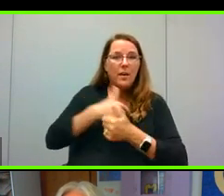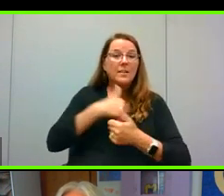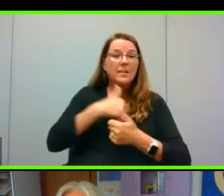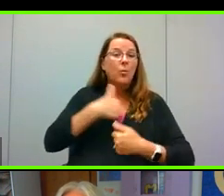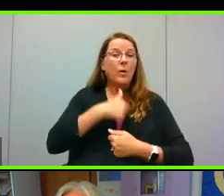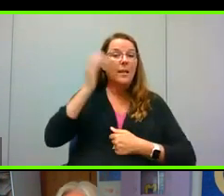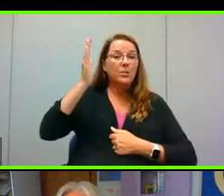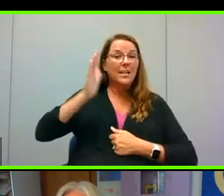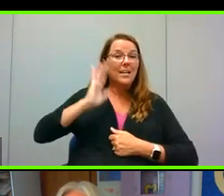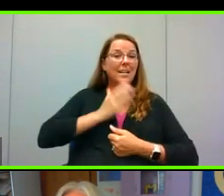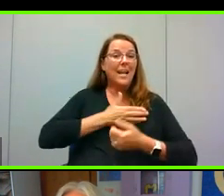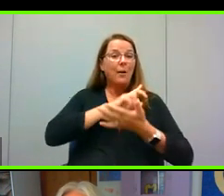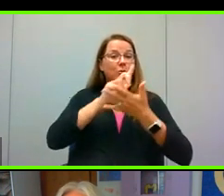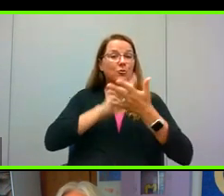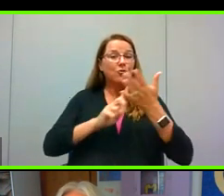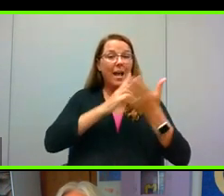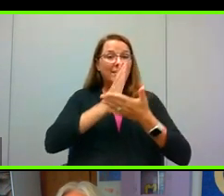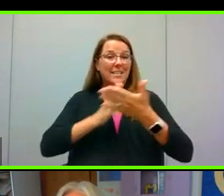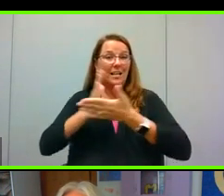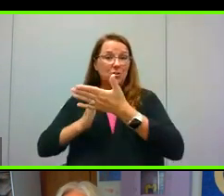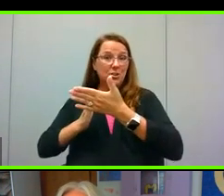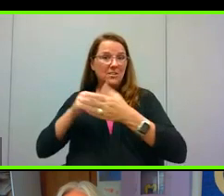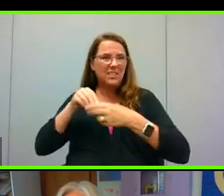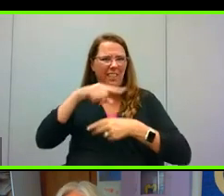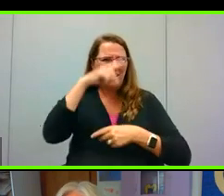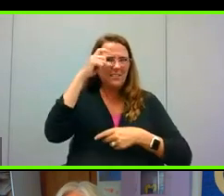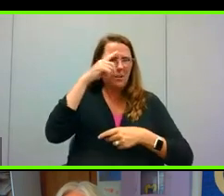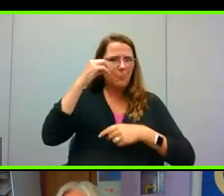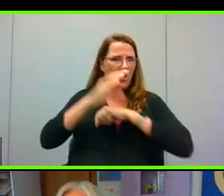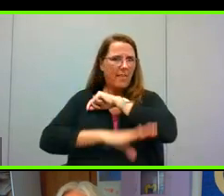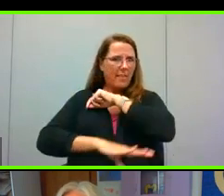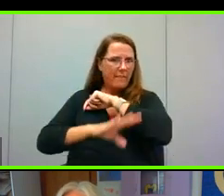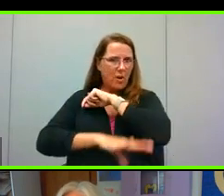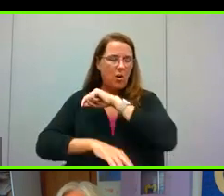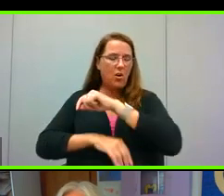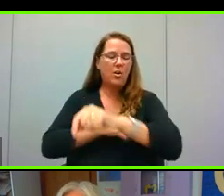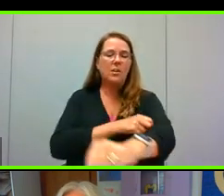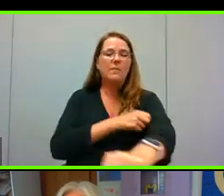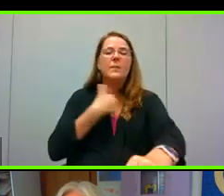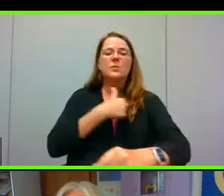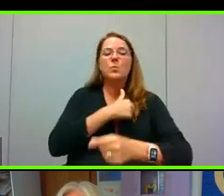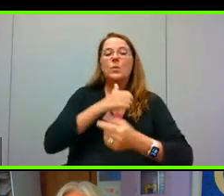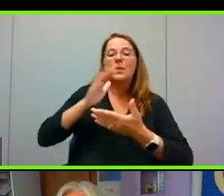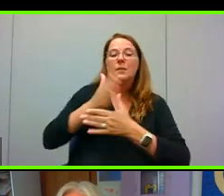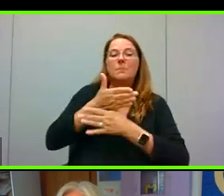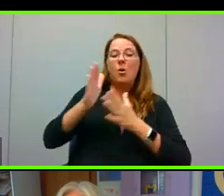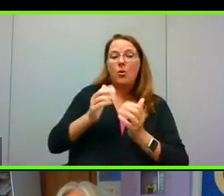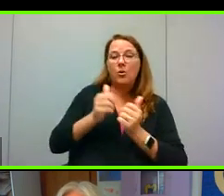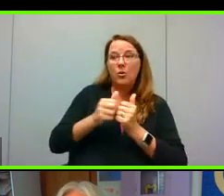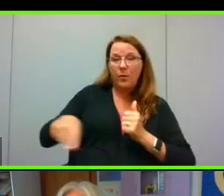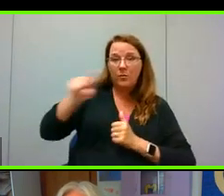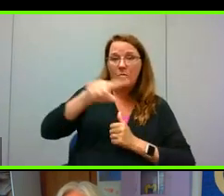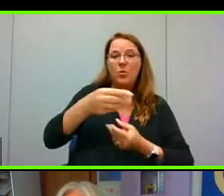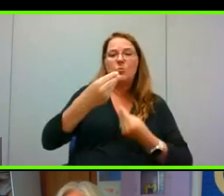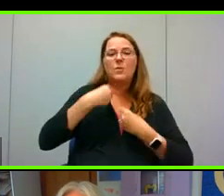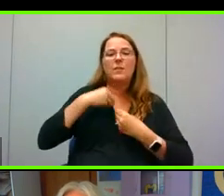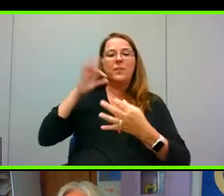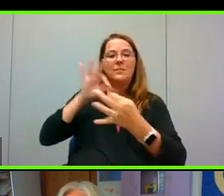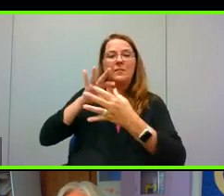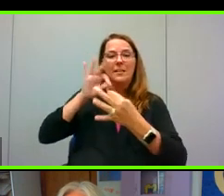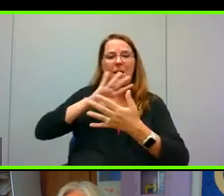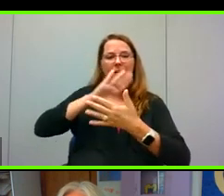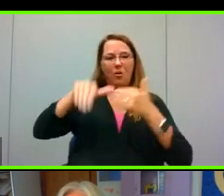our draft sections to you in the summer months and in the fall because we partner with you all and you all give us feedback on all of